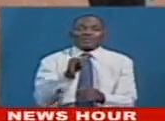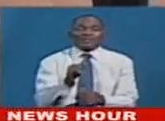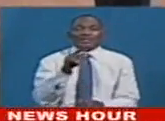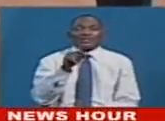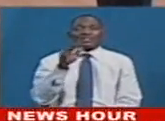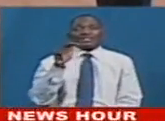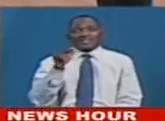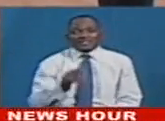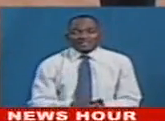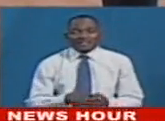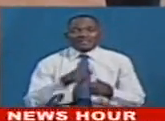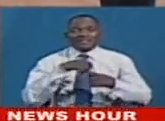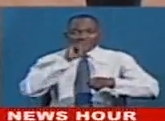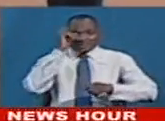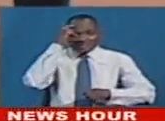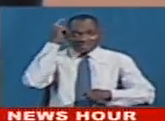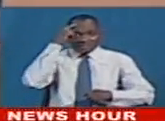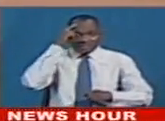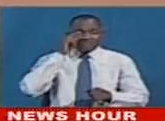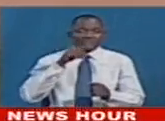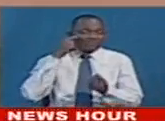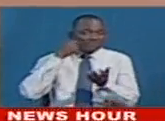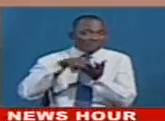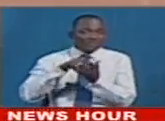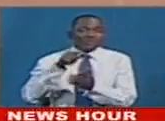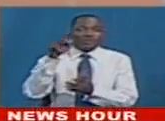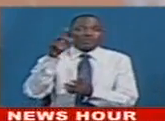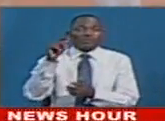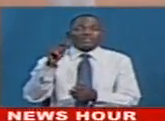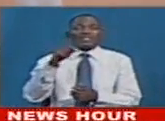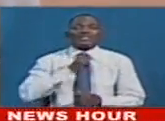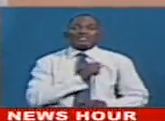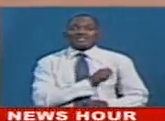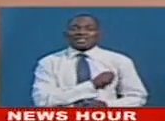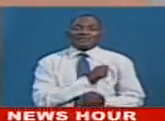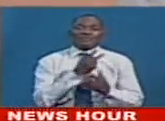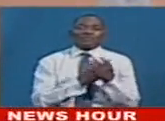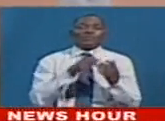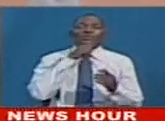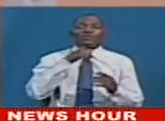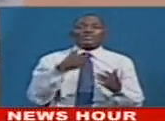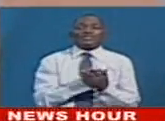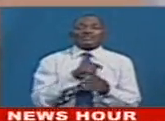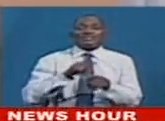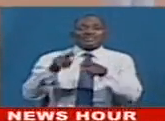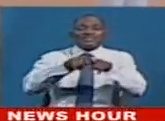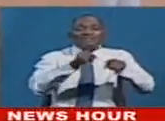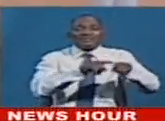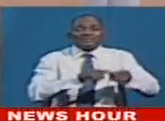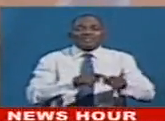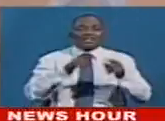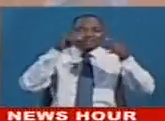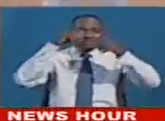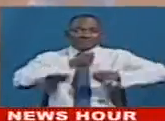May 2013, the guard mounting is conducted with 20 personnel made up of old and new guards from the various